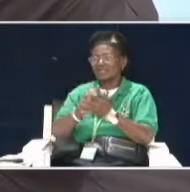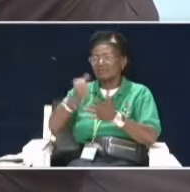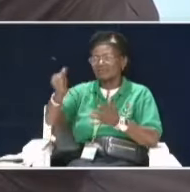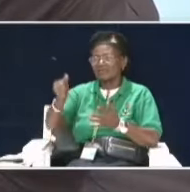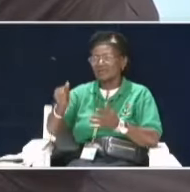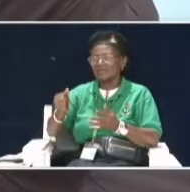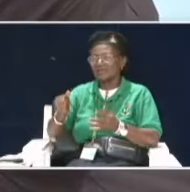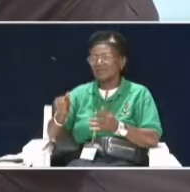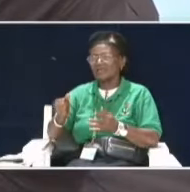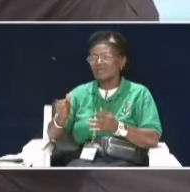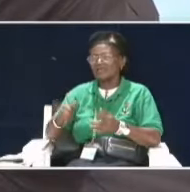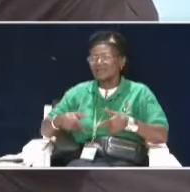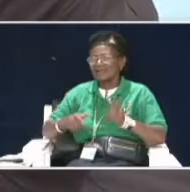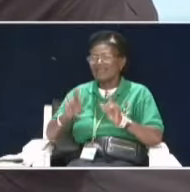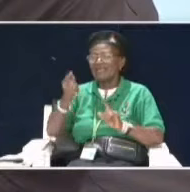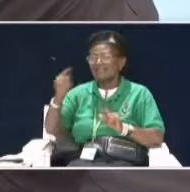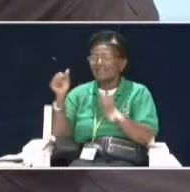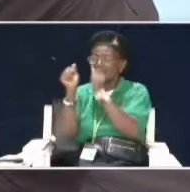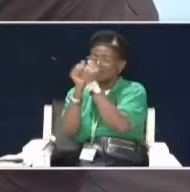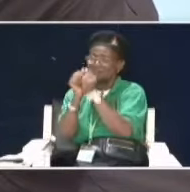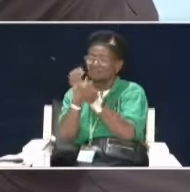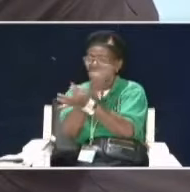Set the captives free tonight.